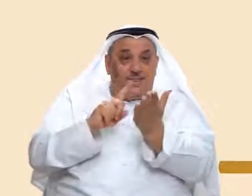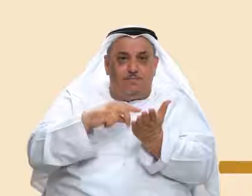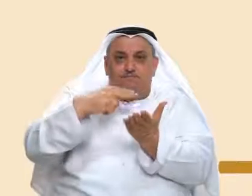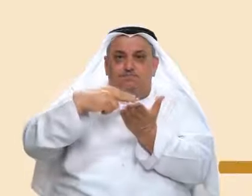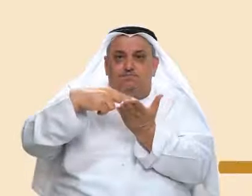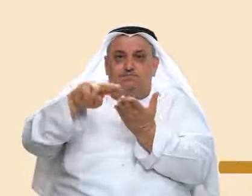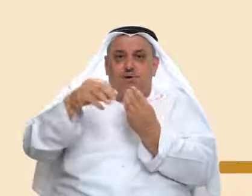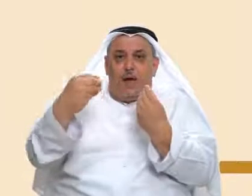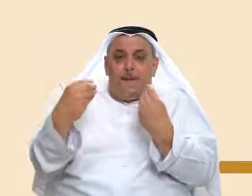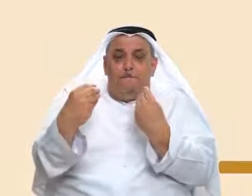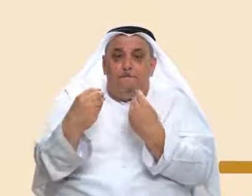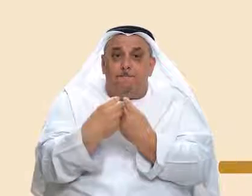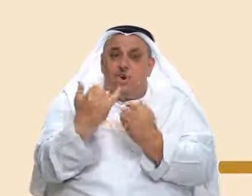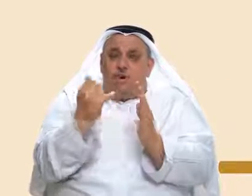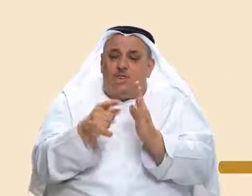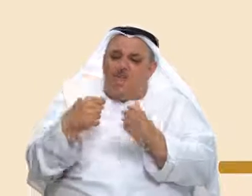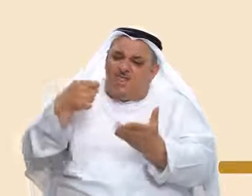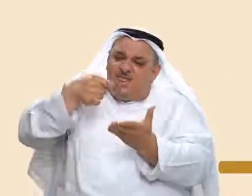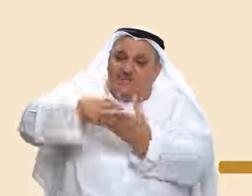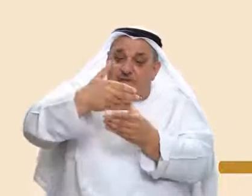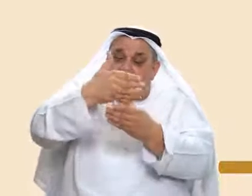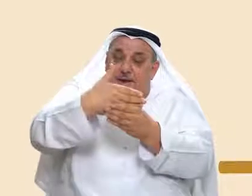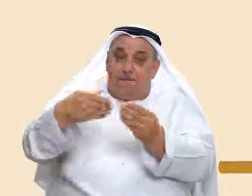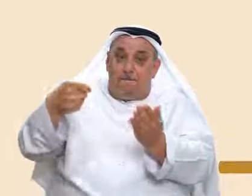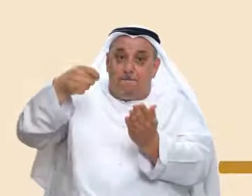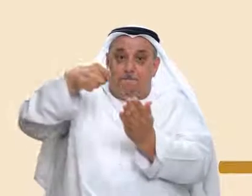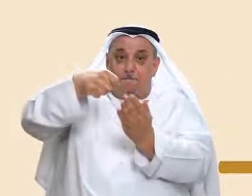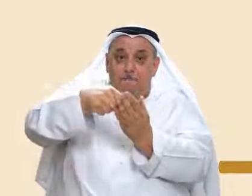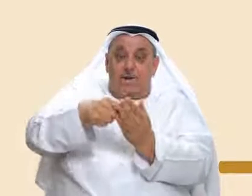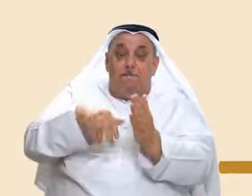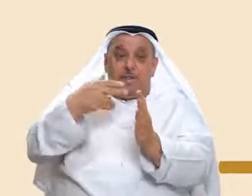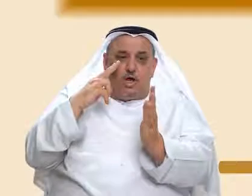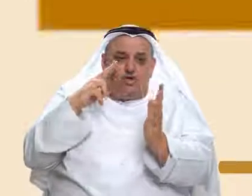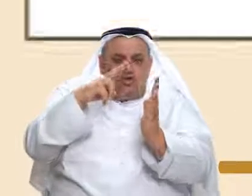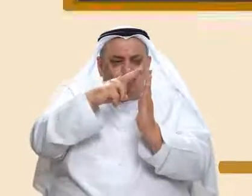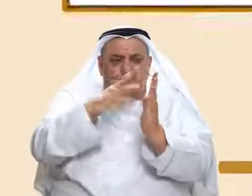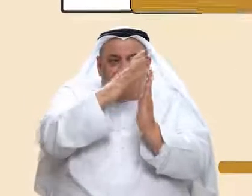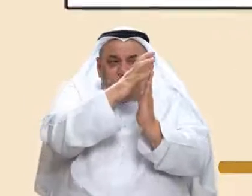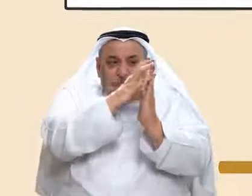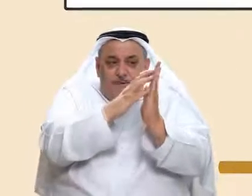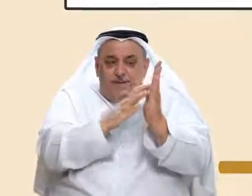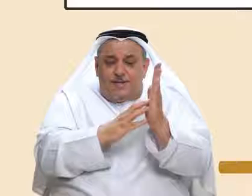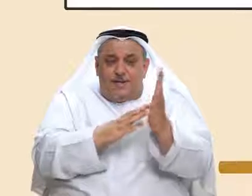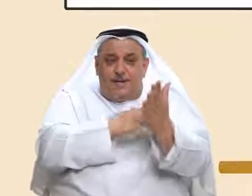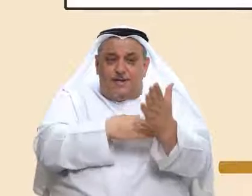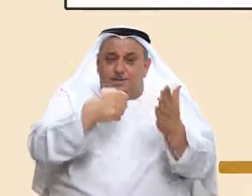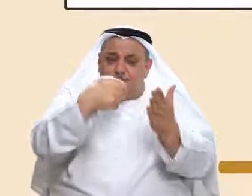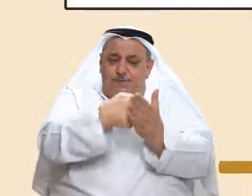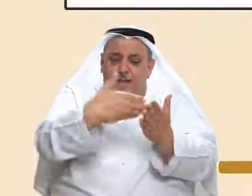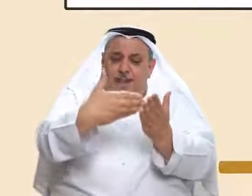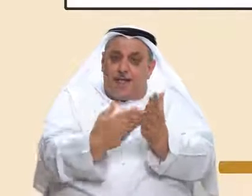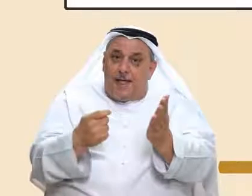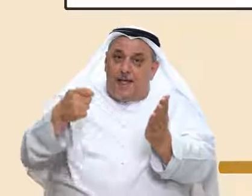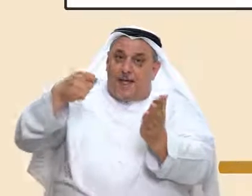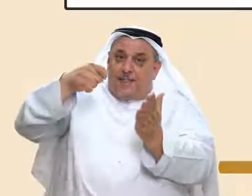automatically receive an email notification in order to pay the fees through the electronic service. You can also view and